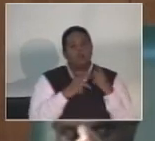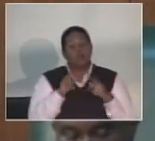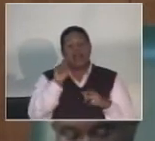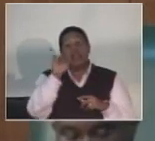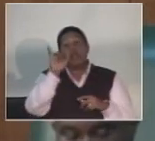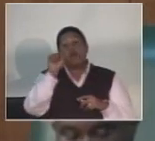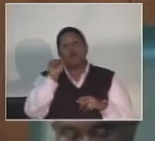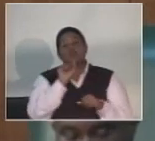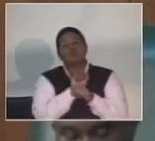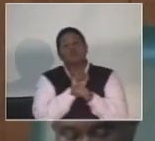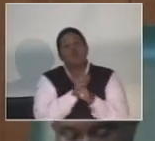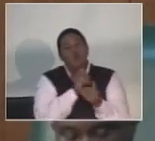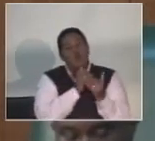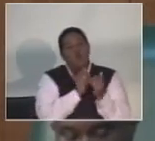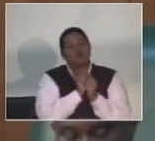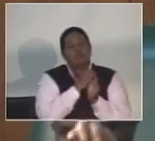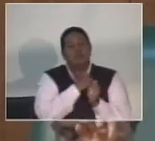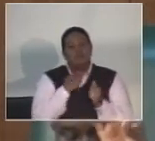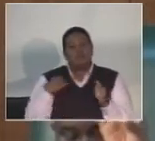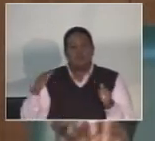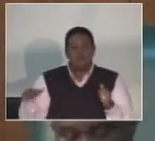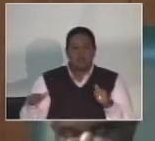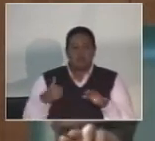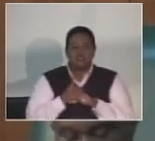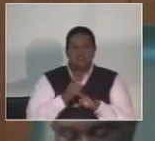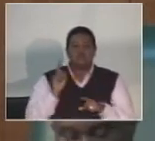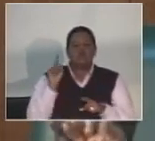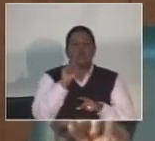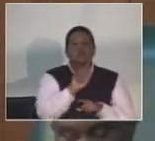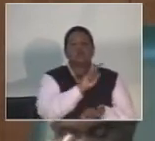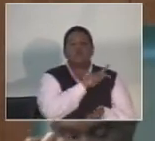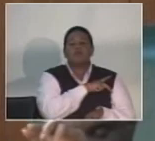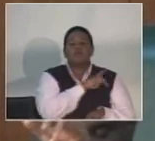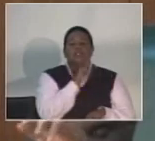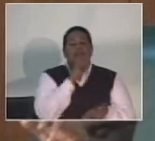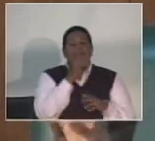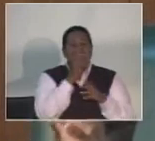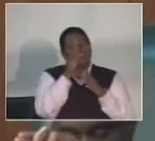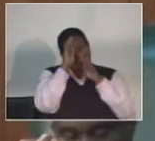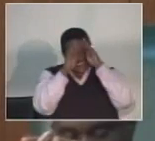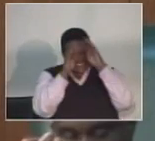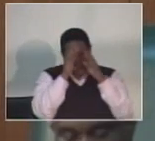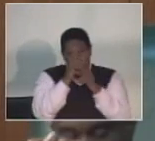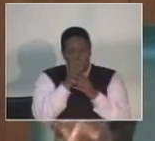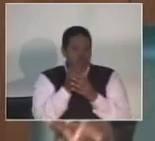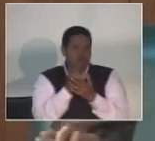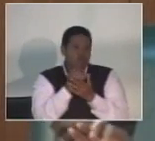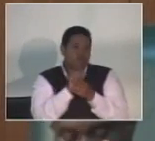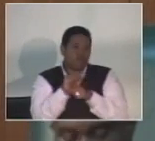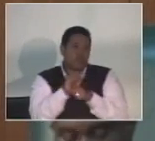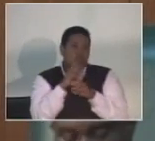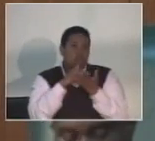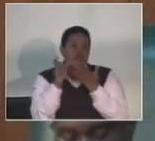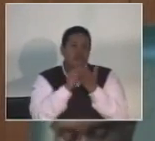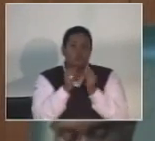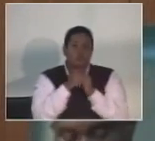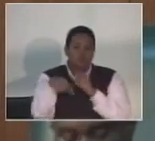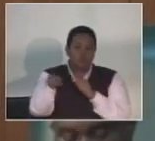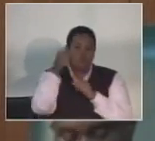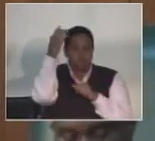work closer to the members of Parliament, to come to you personally and design training programs with you, because I know you have